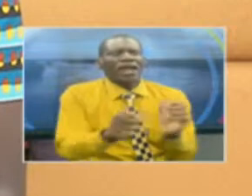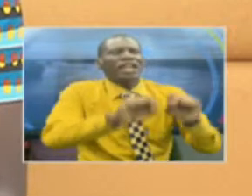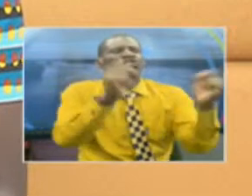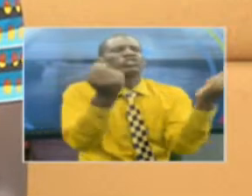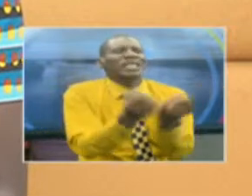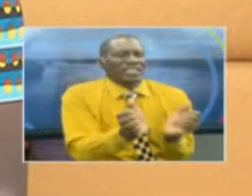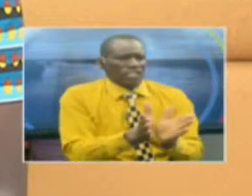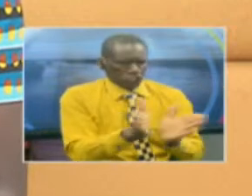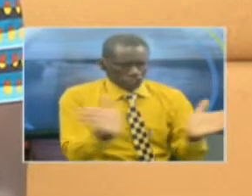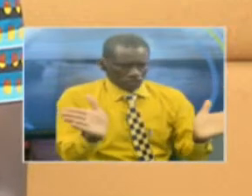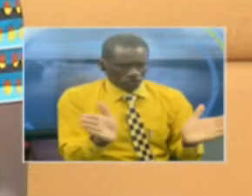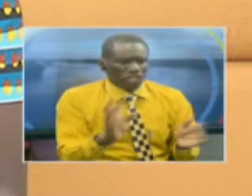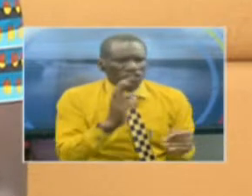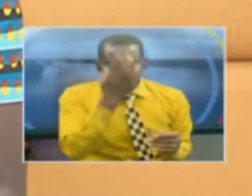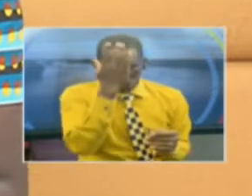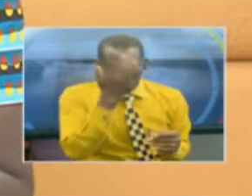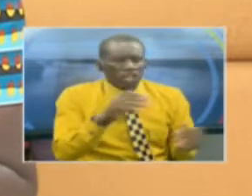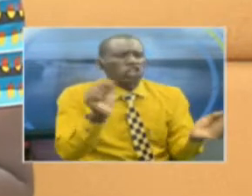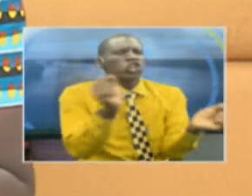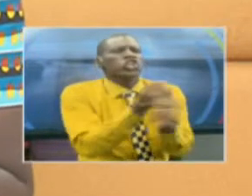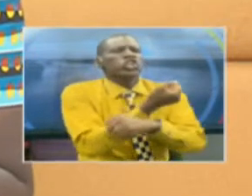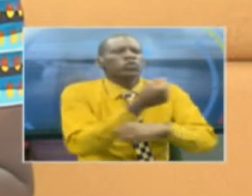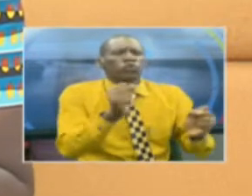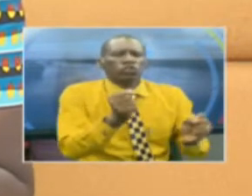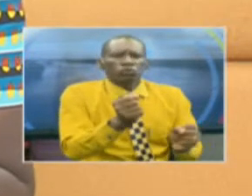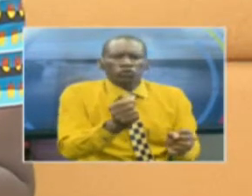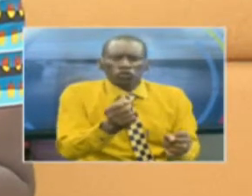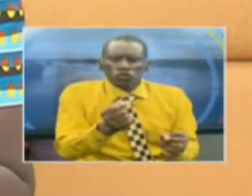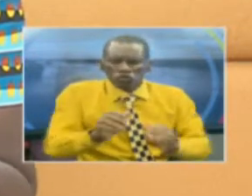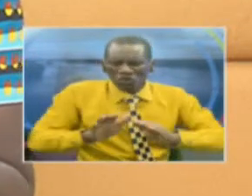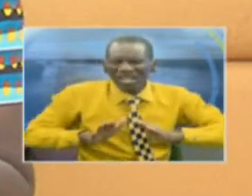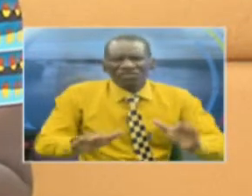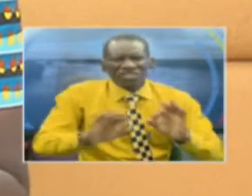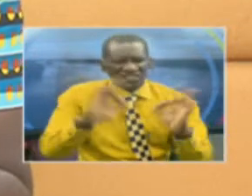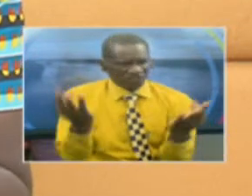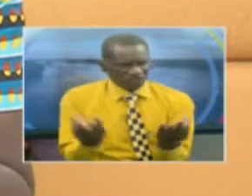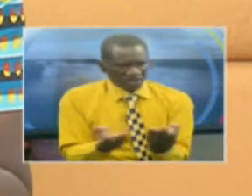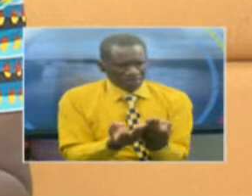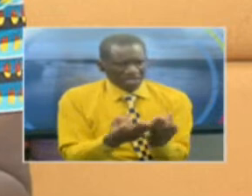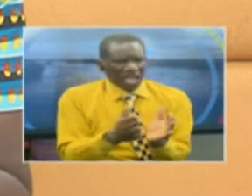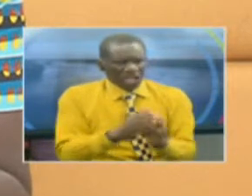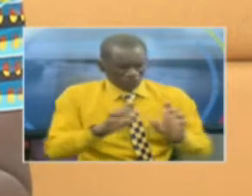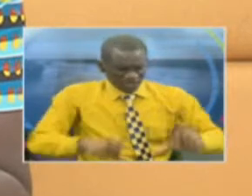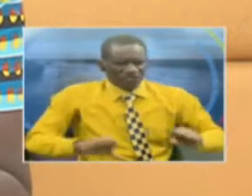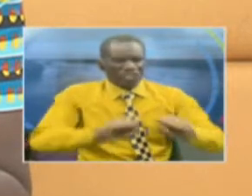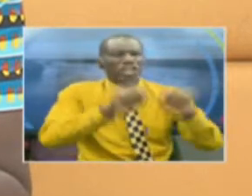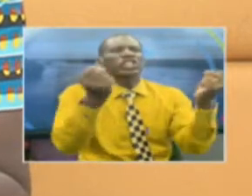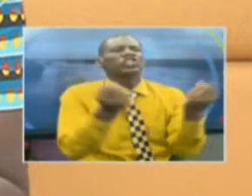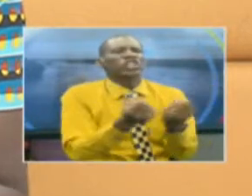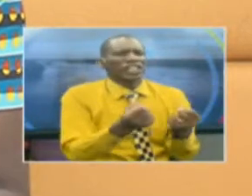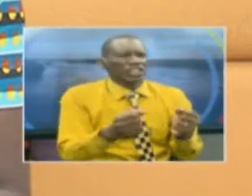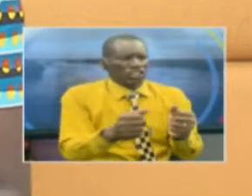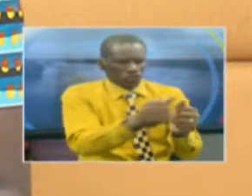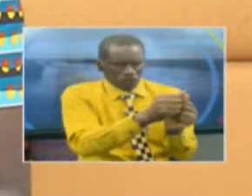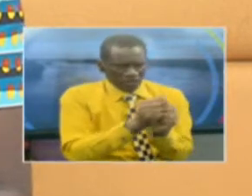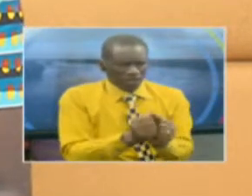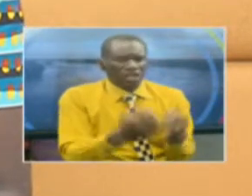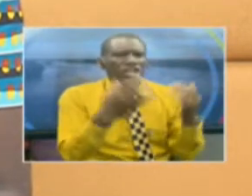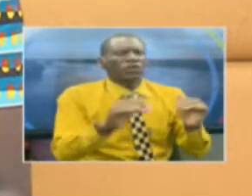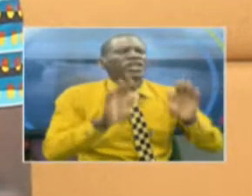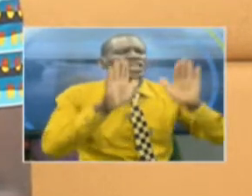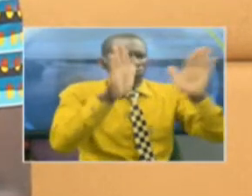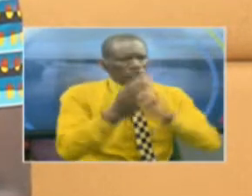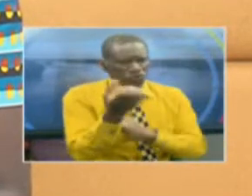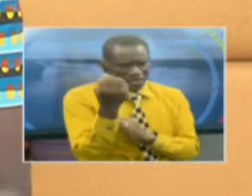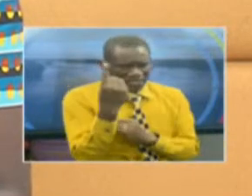well? Because we can't live away from family and we exist in a society as well. So it is important to